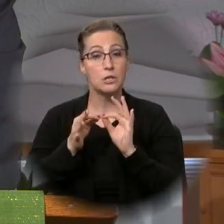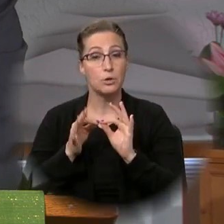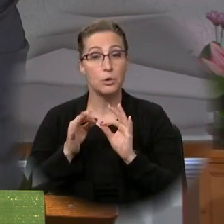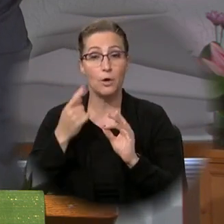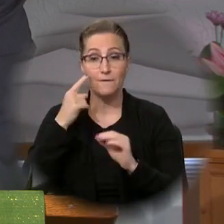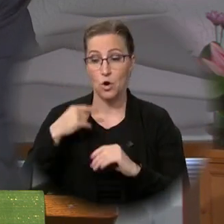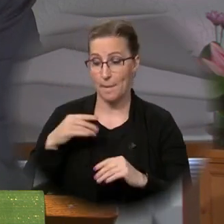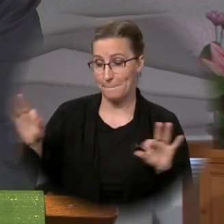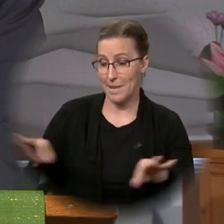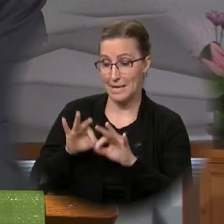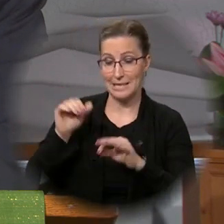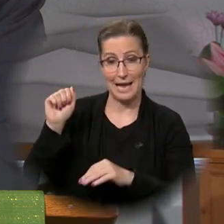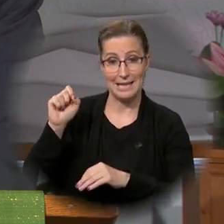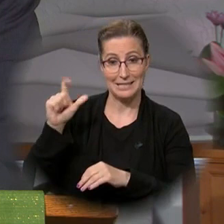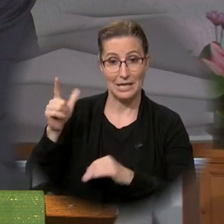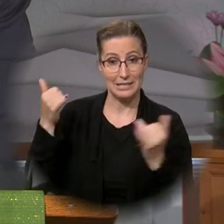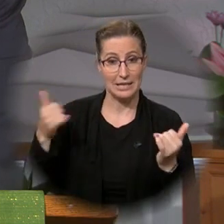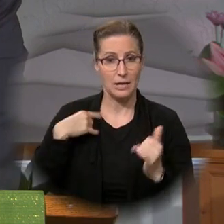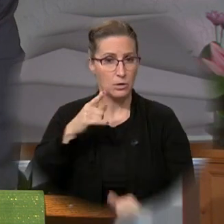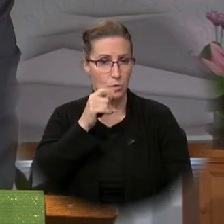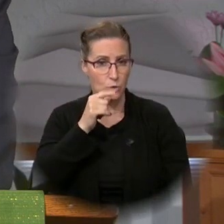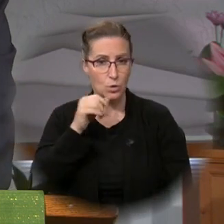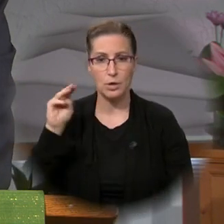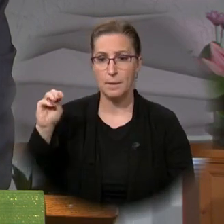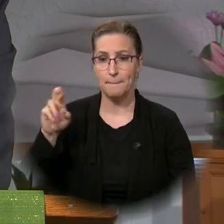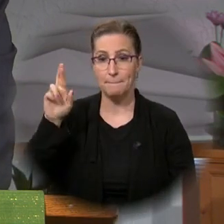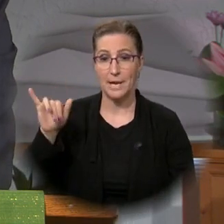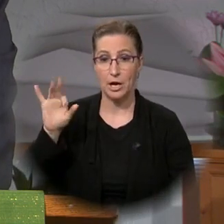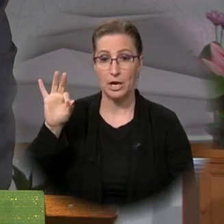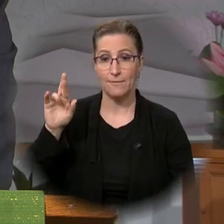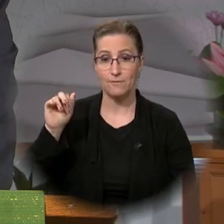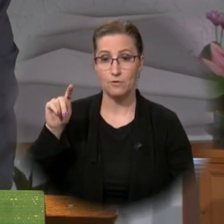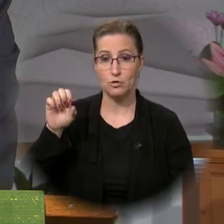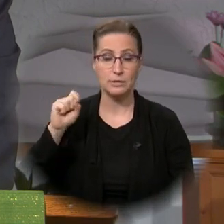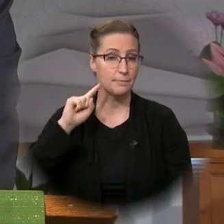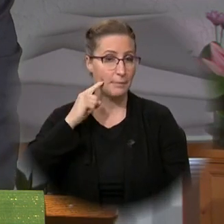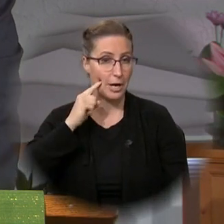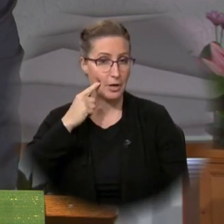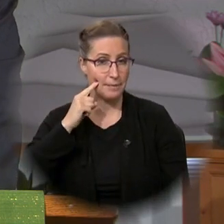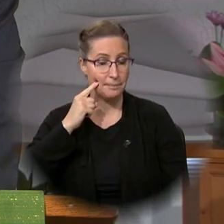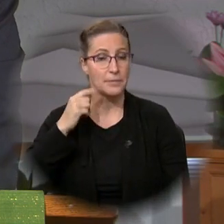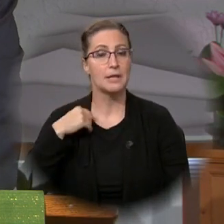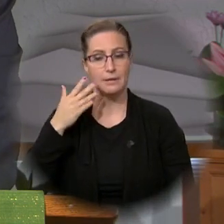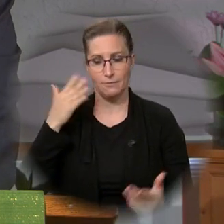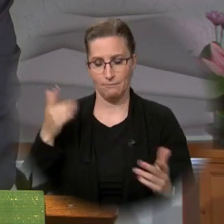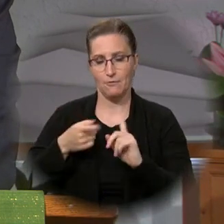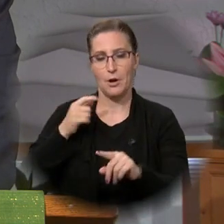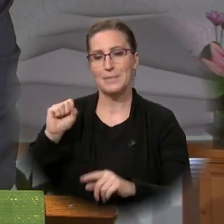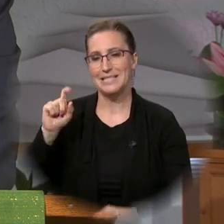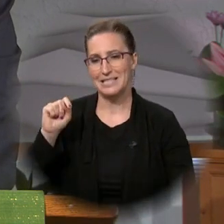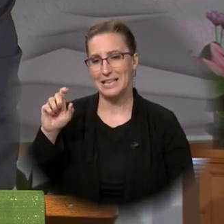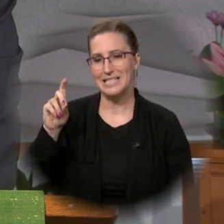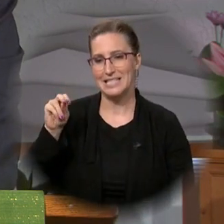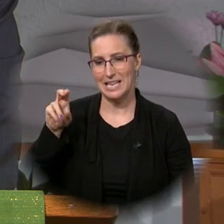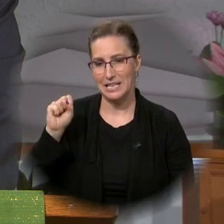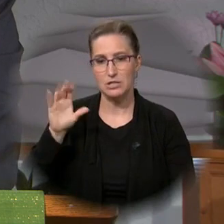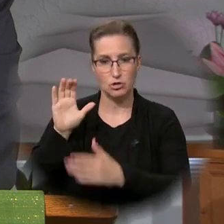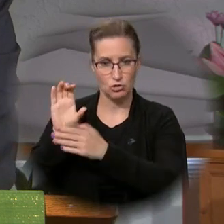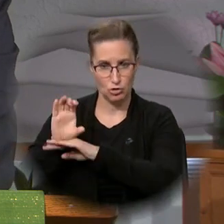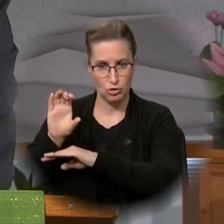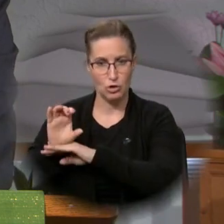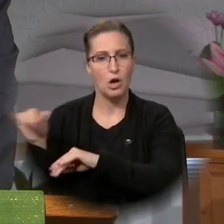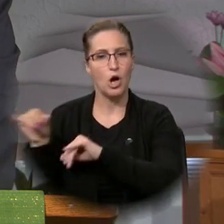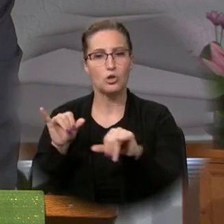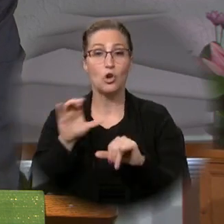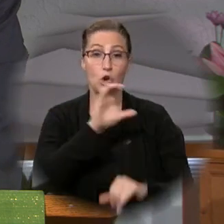of the Mass in American Sign Language was provided by Mary Fruits of St. Denis Parish in Madison, and closed captioning, as always,